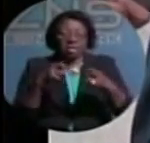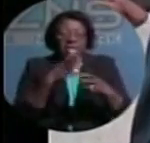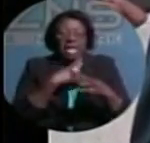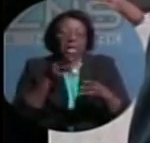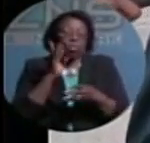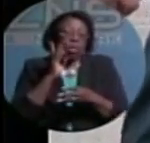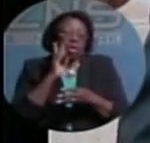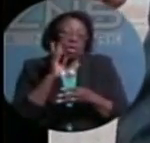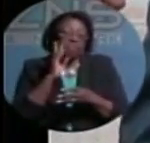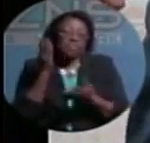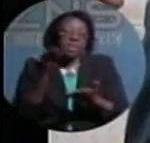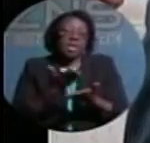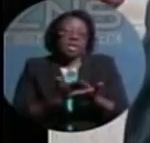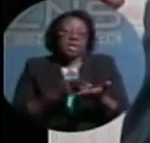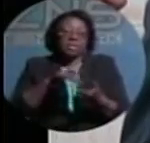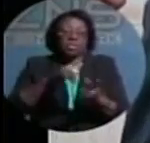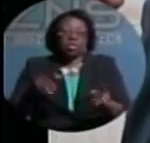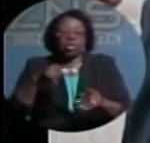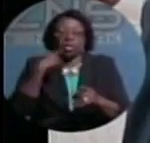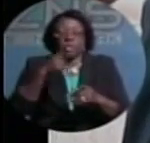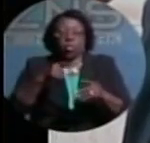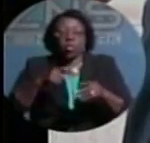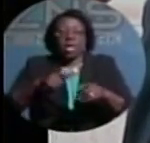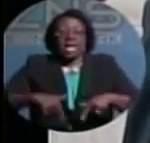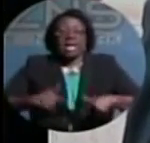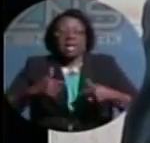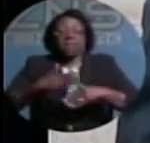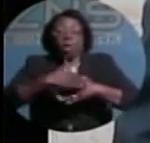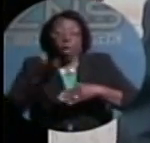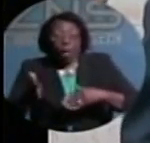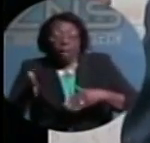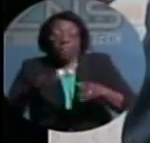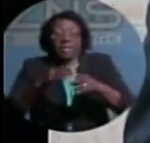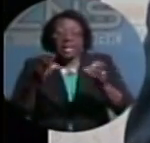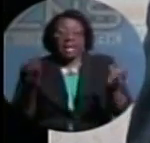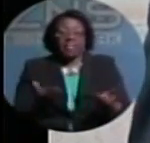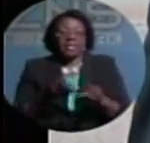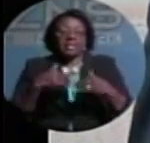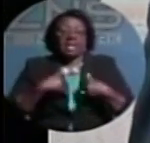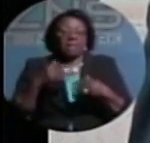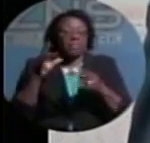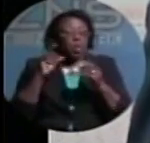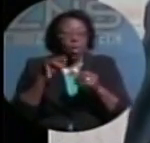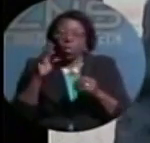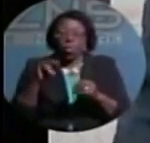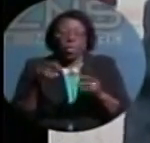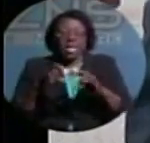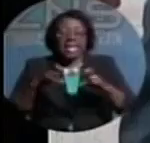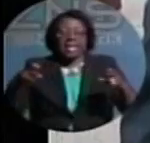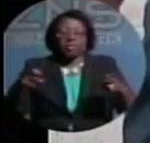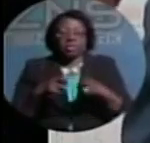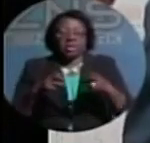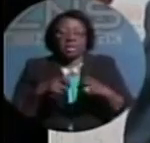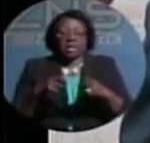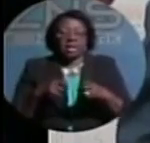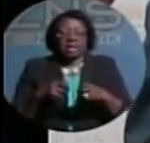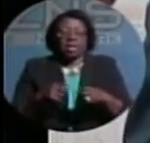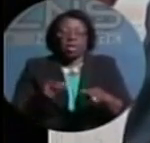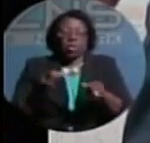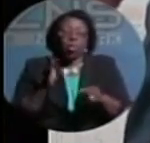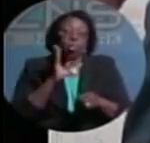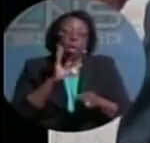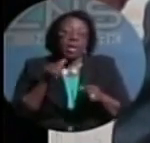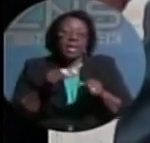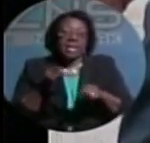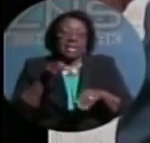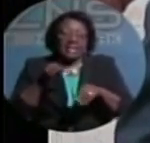that students who live off the campus have no power. It appears the water is still on, but